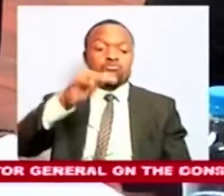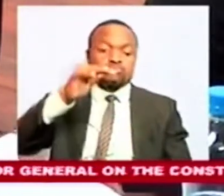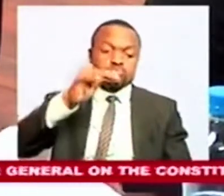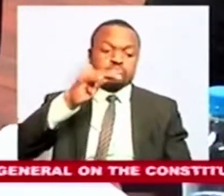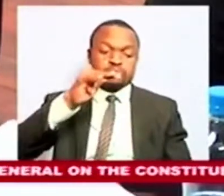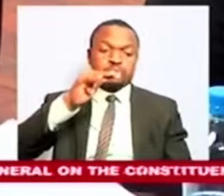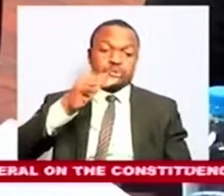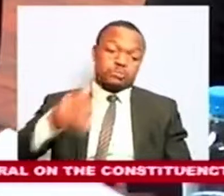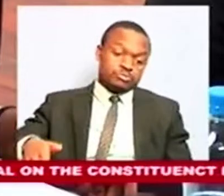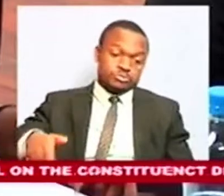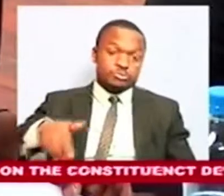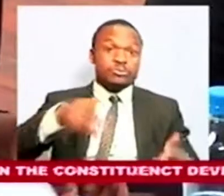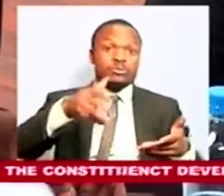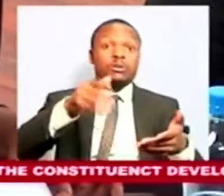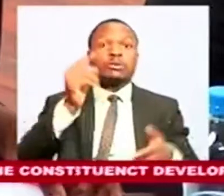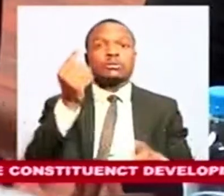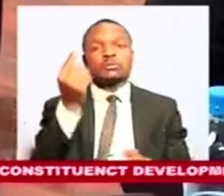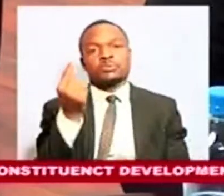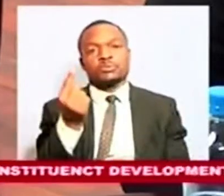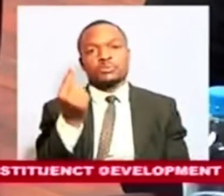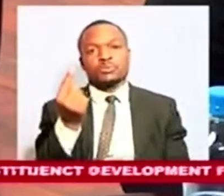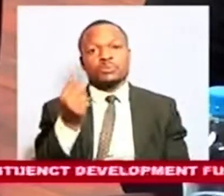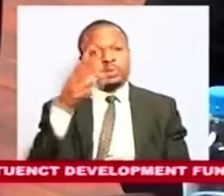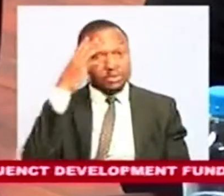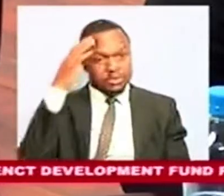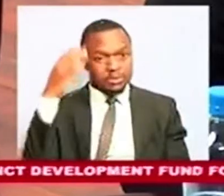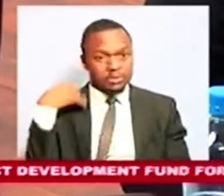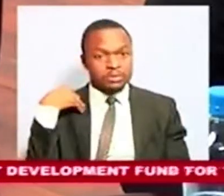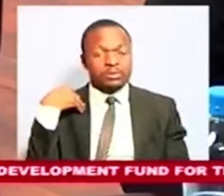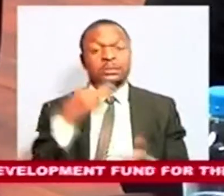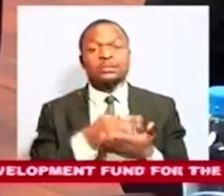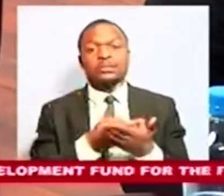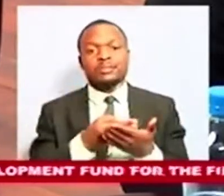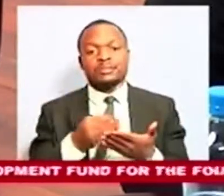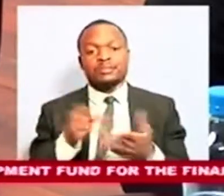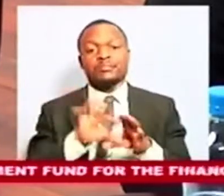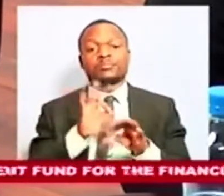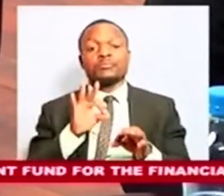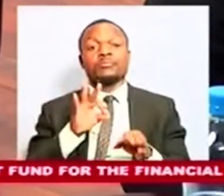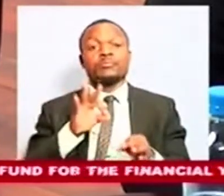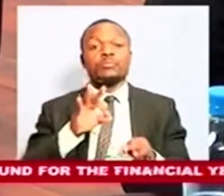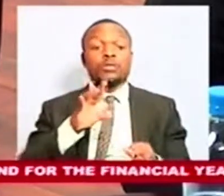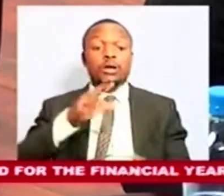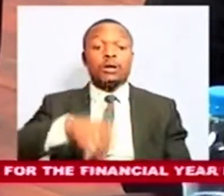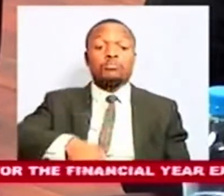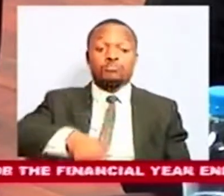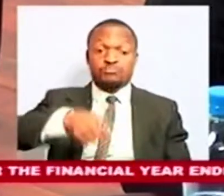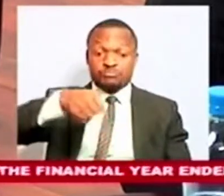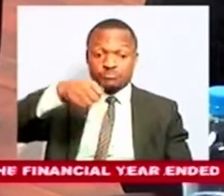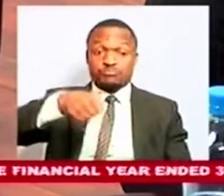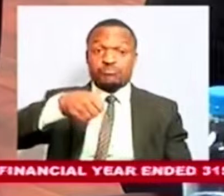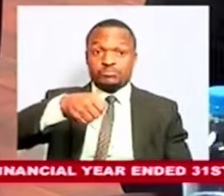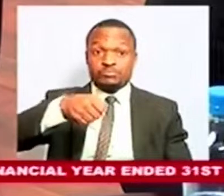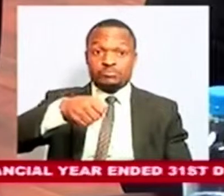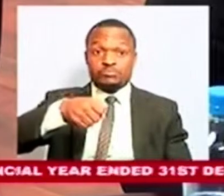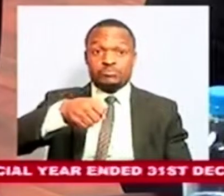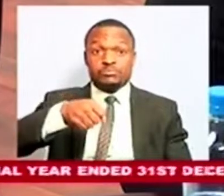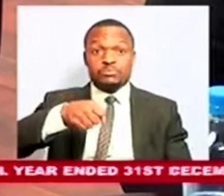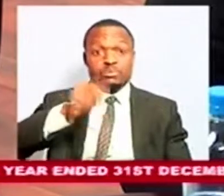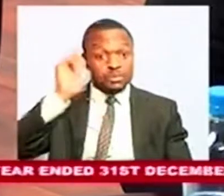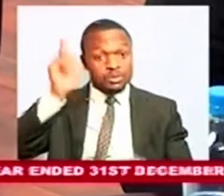offices, which bag they couldn't retrieve until later on when we had to ask the office orders